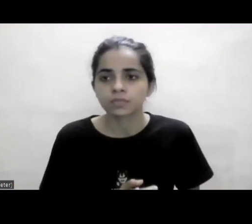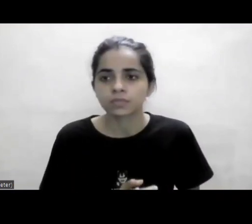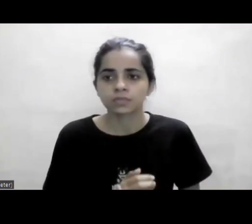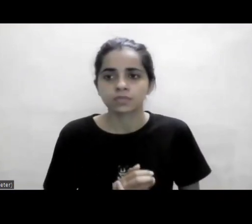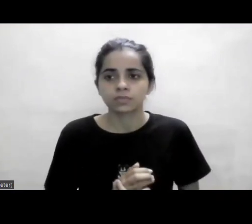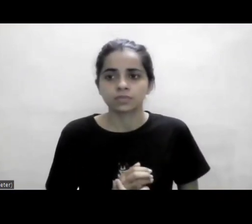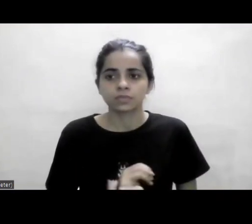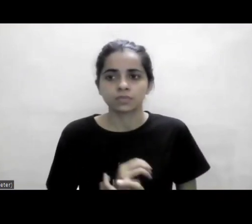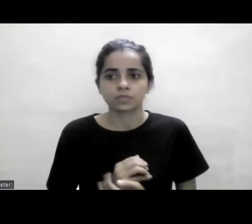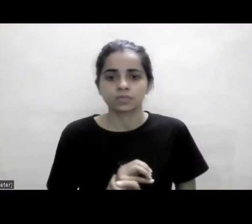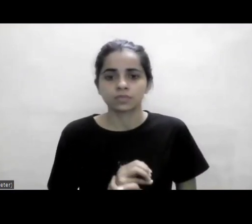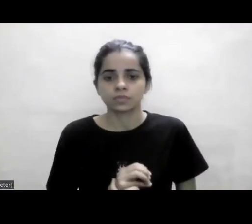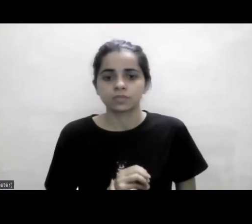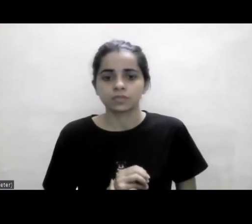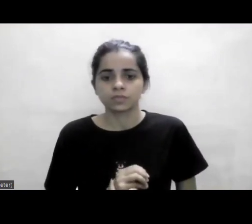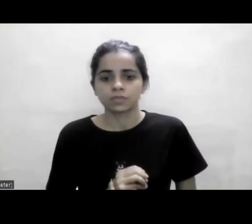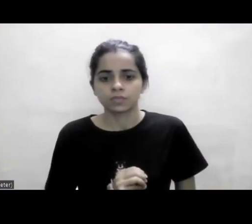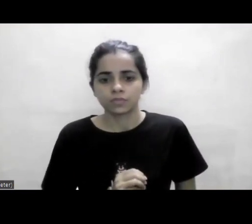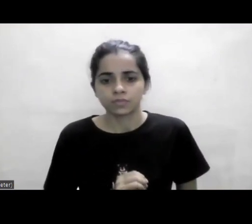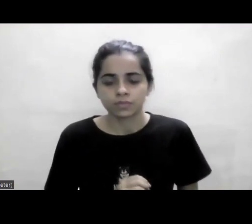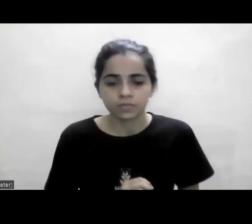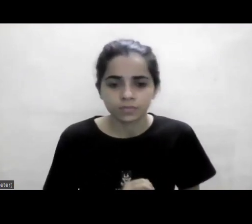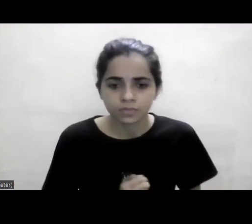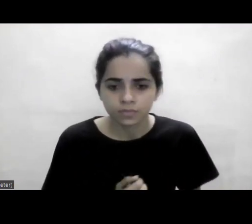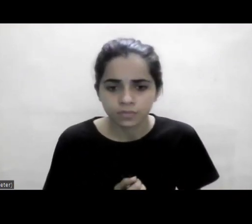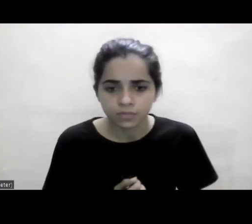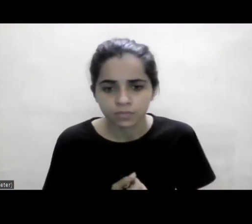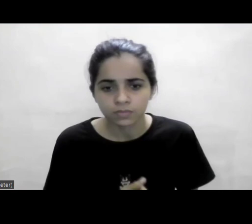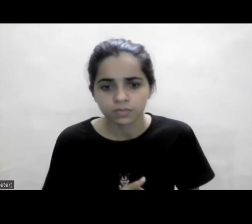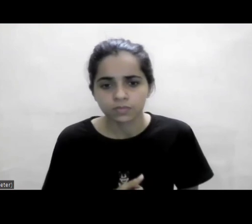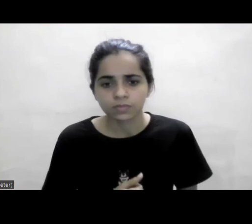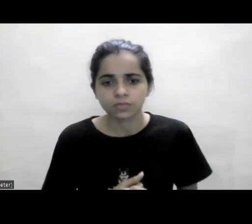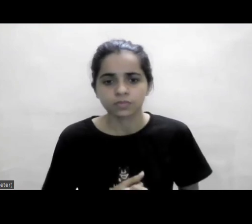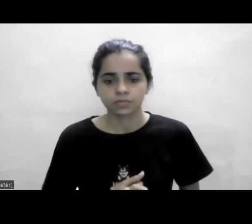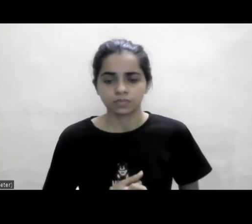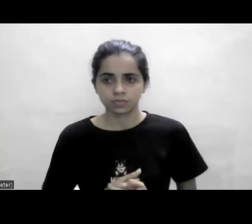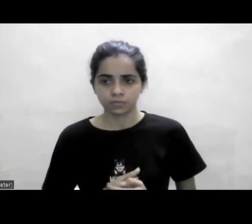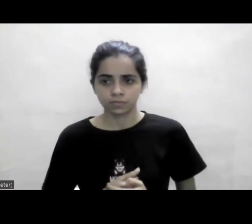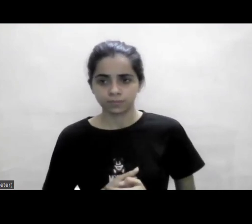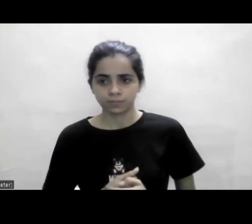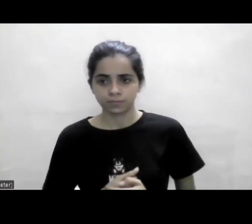And that's the last one that we're going to do. Yes.